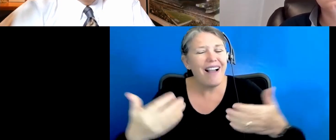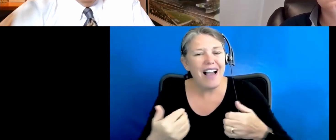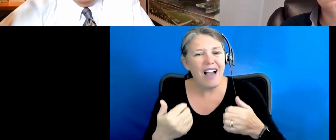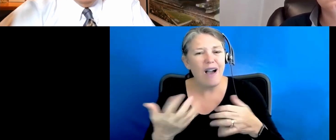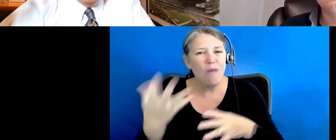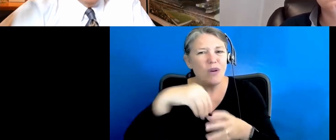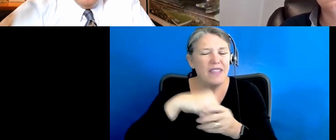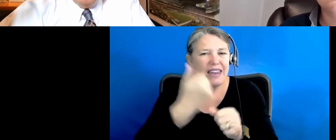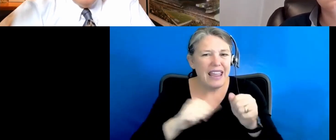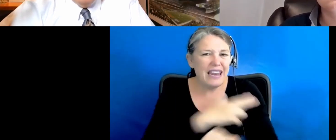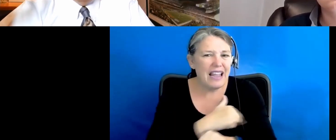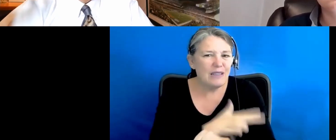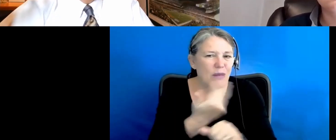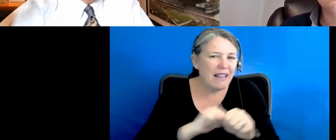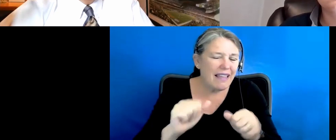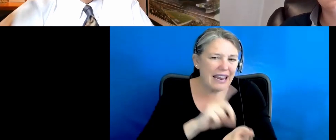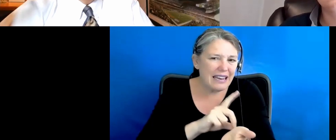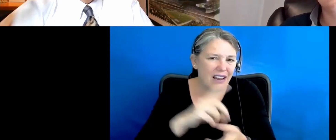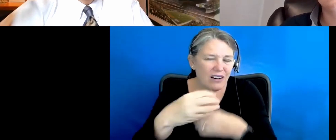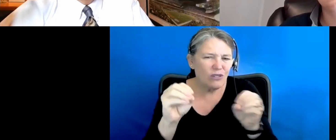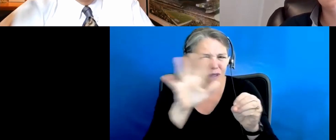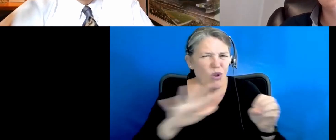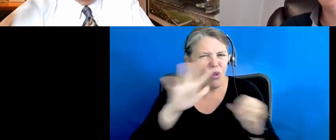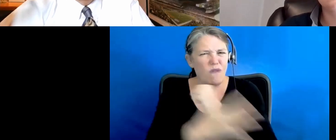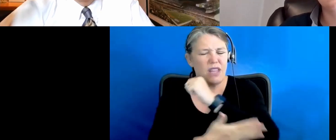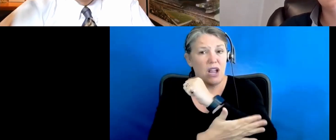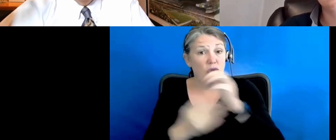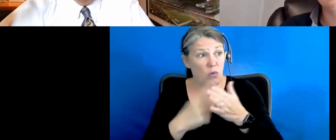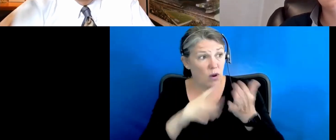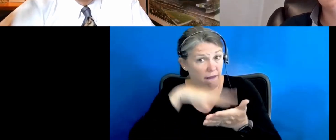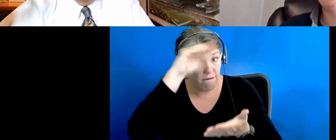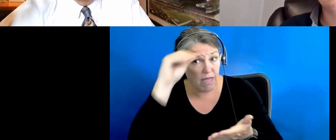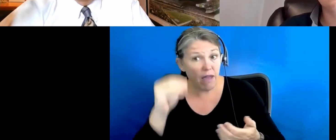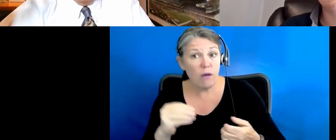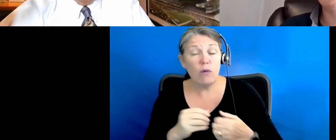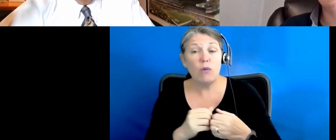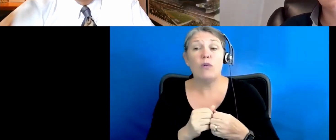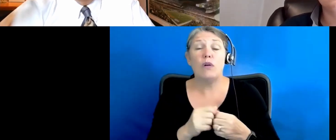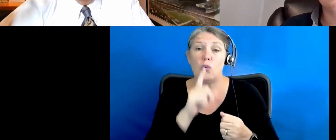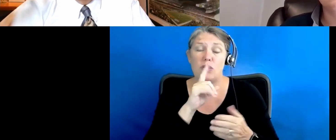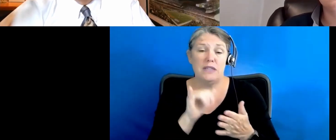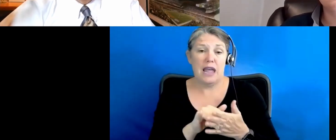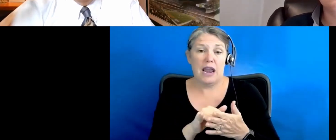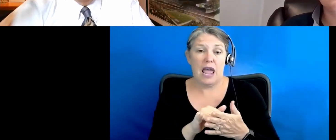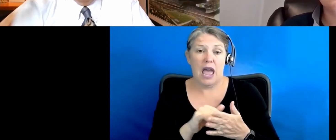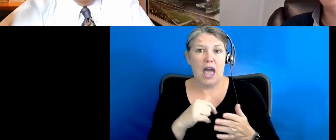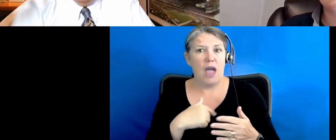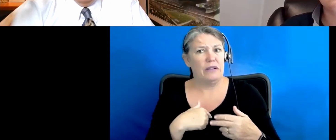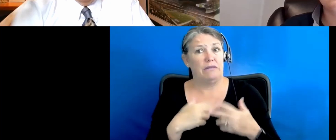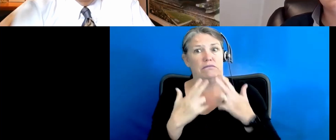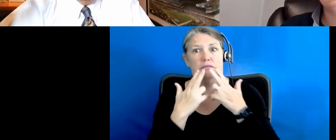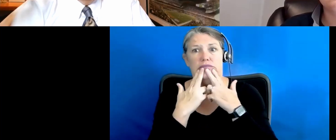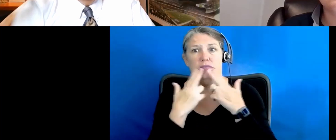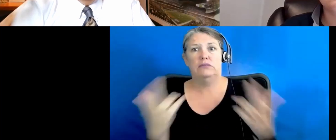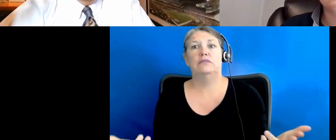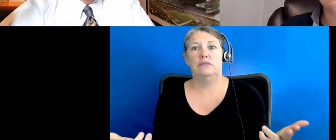any hospital, any doctor's office throughout the country. And what I found was that I was grossly naive in